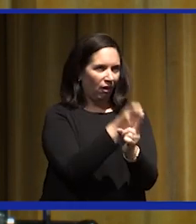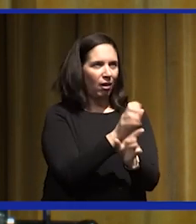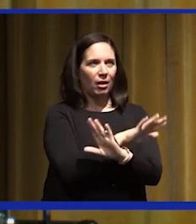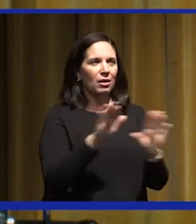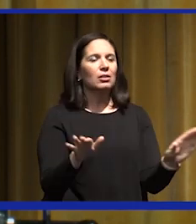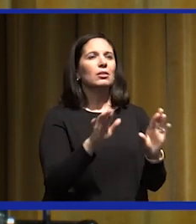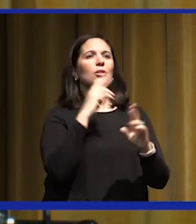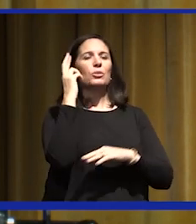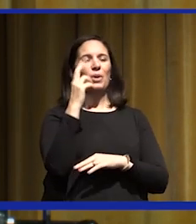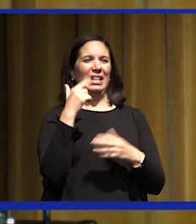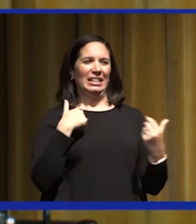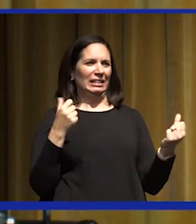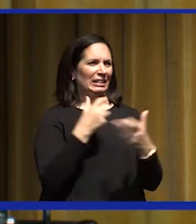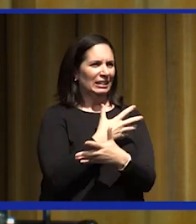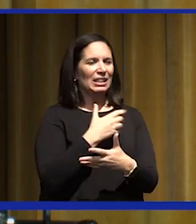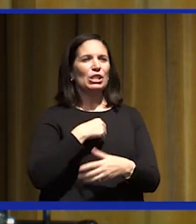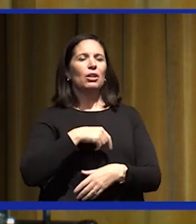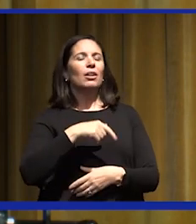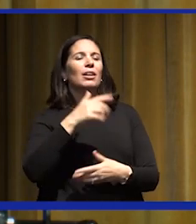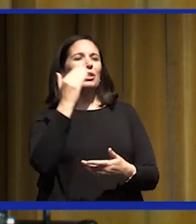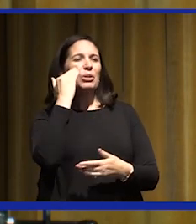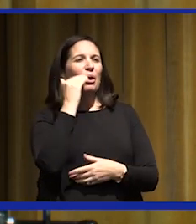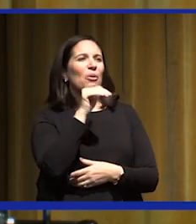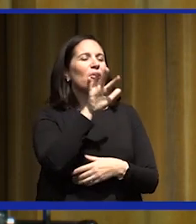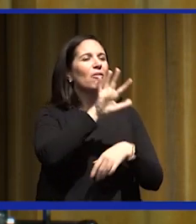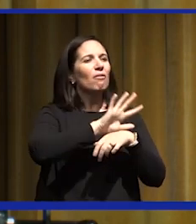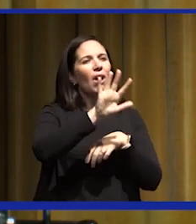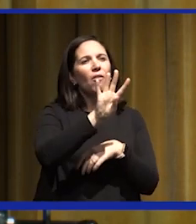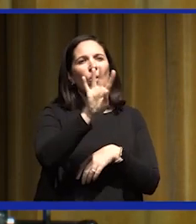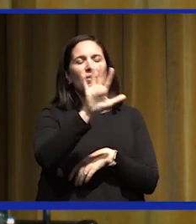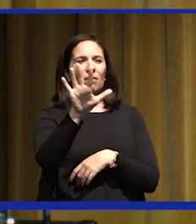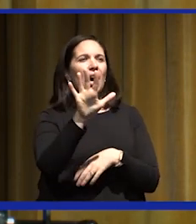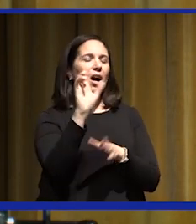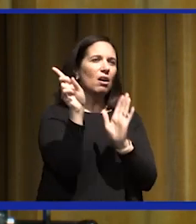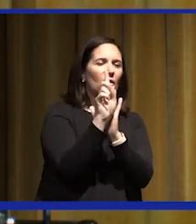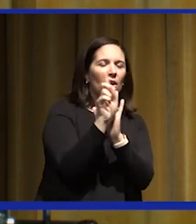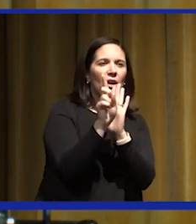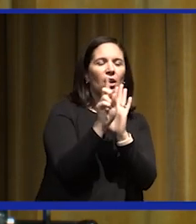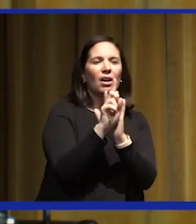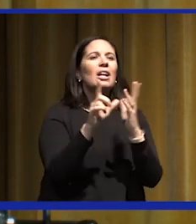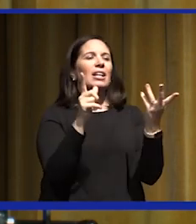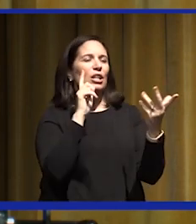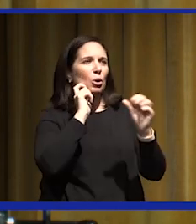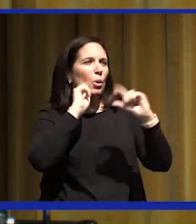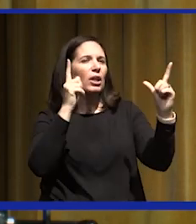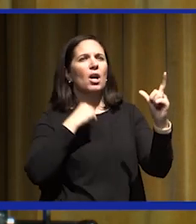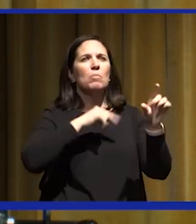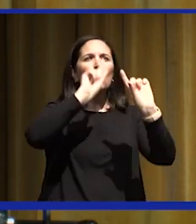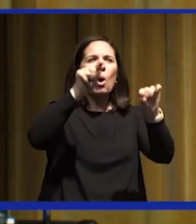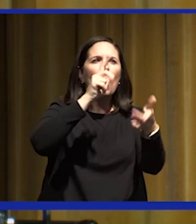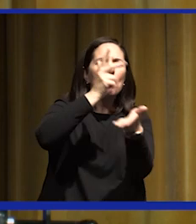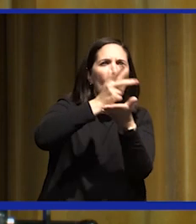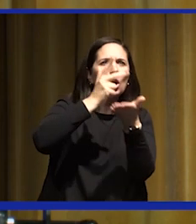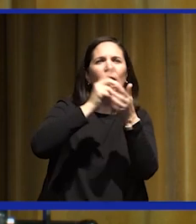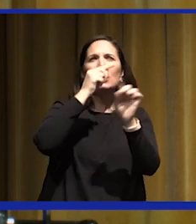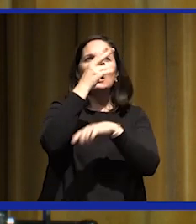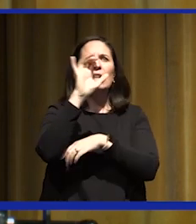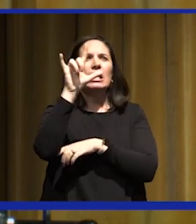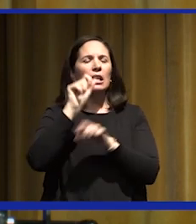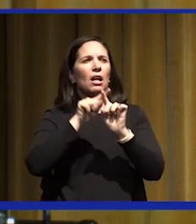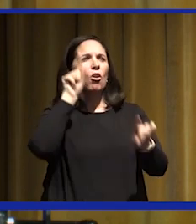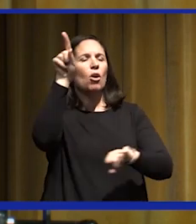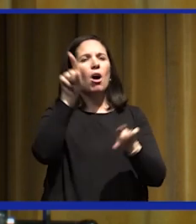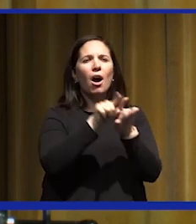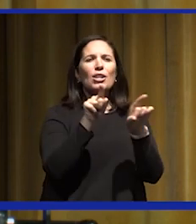face. Filled with terrors of 5:45 a.m. alarm clocks for a good parking spot on the hill, overflowing tardy slips with Chick-fil-A in